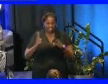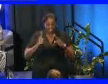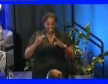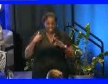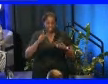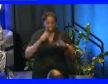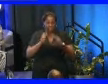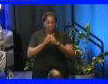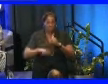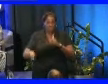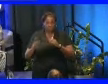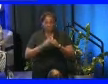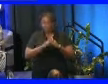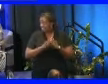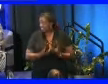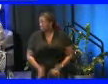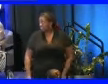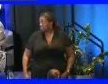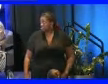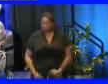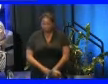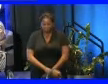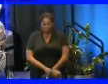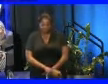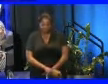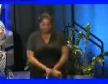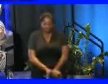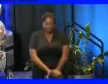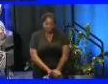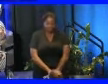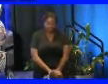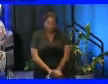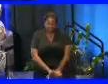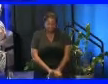this conversation. So I'll turn it back over to Ryan. Yes.